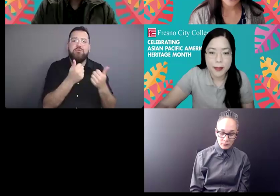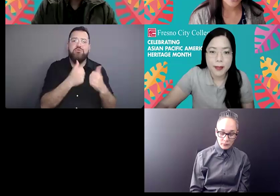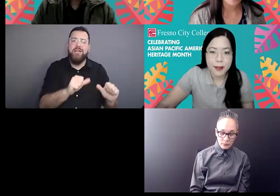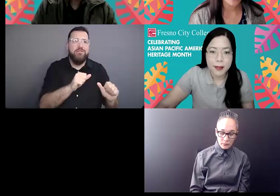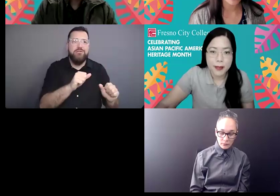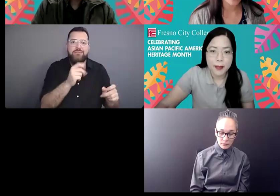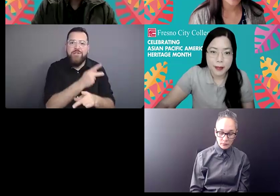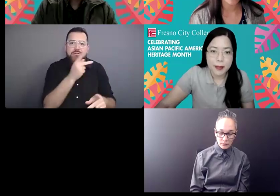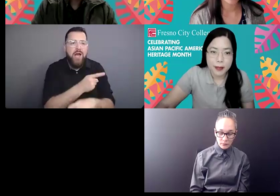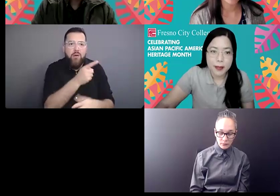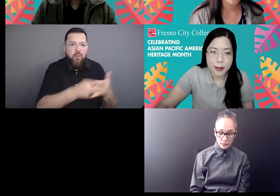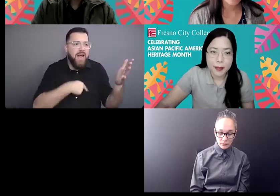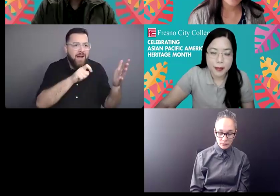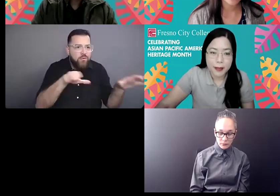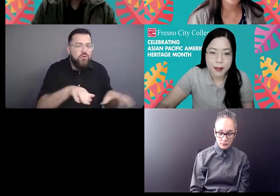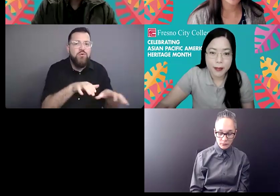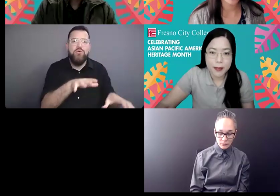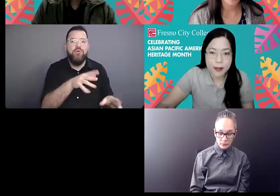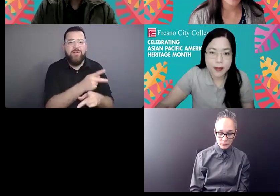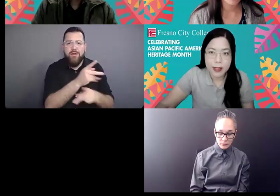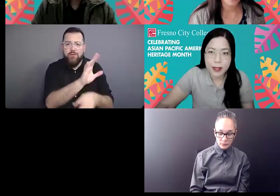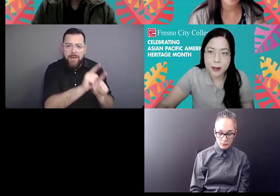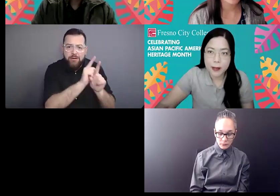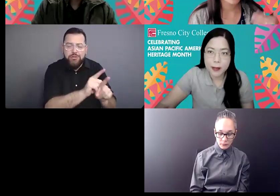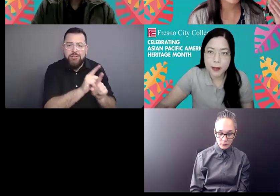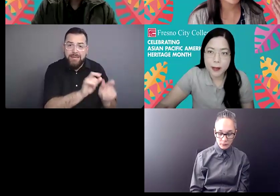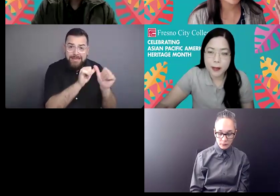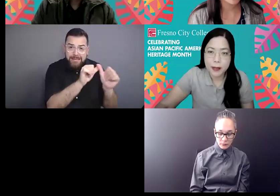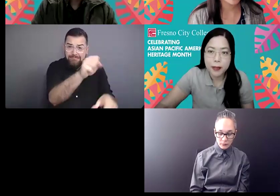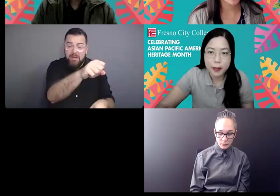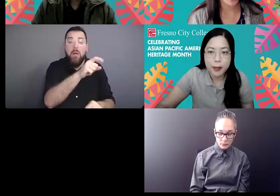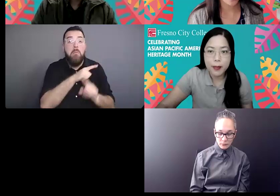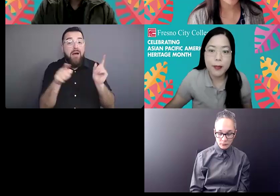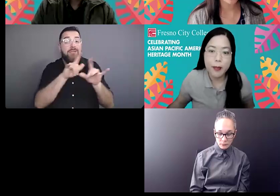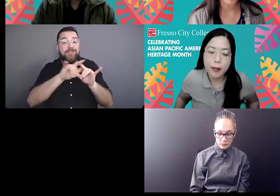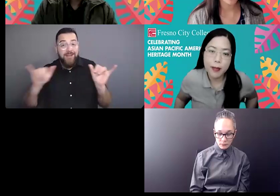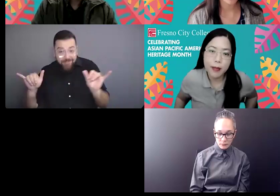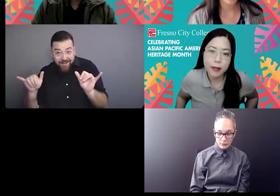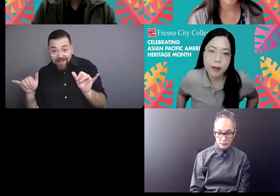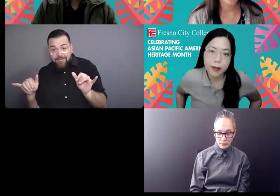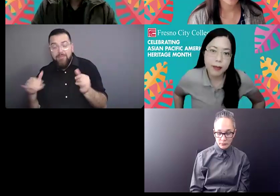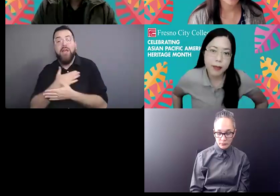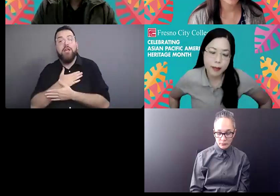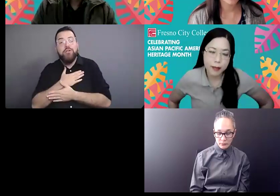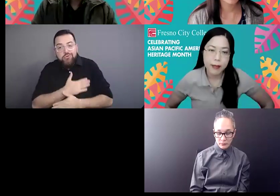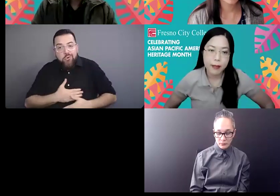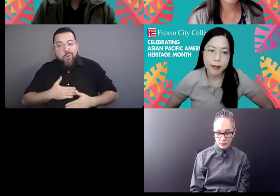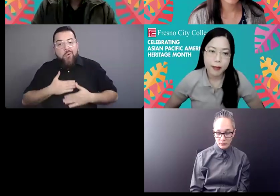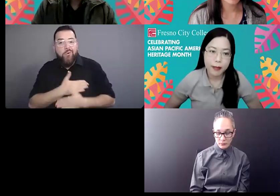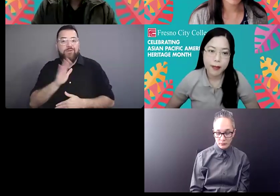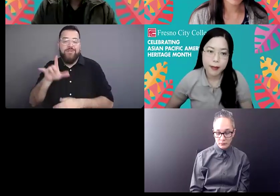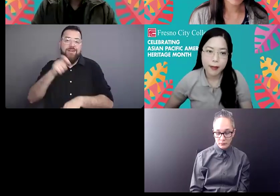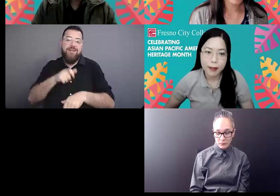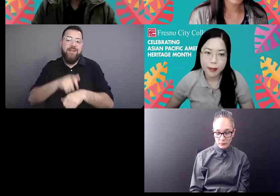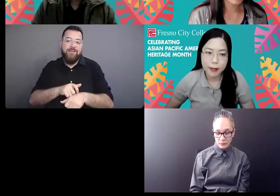find the mentorship that you need and continue along your path, but also enjoy your time while you're doing it.